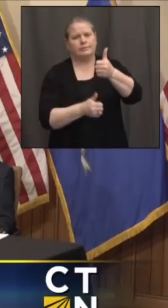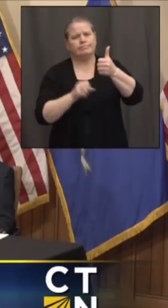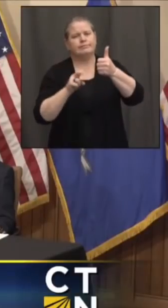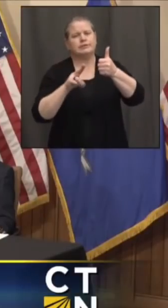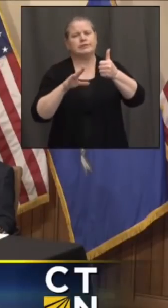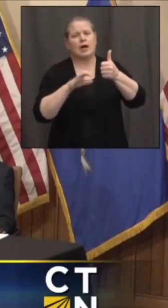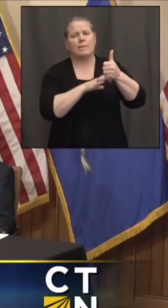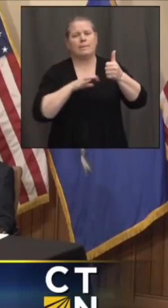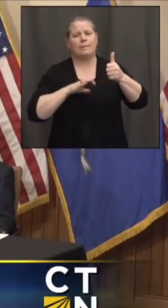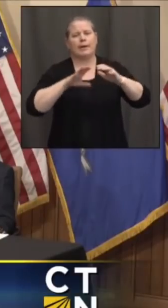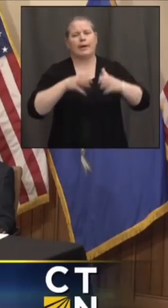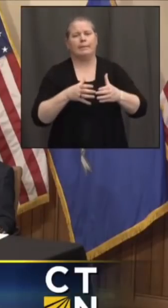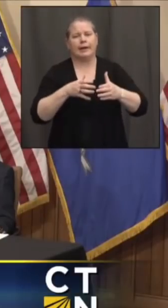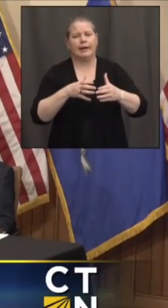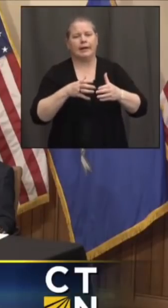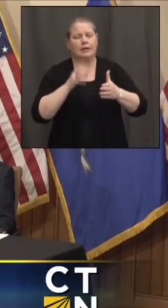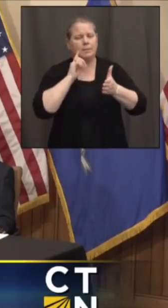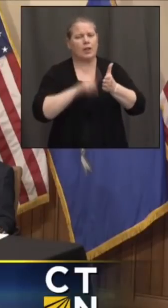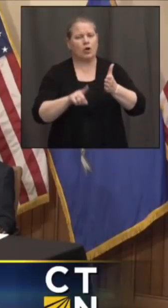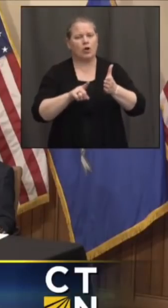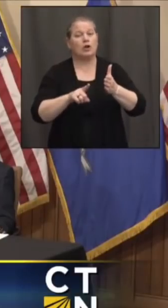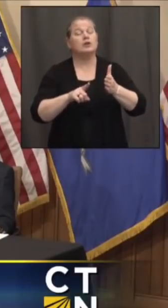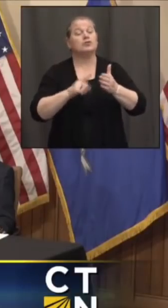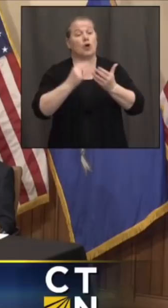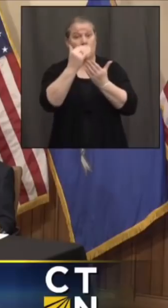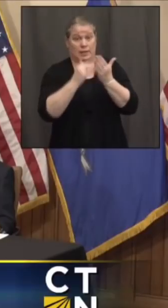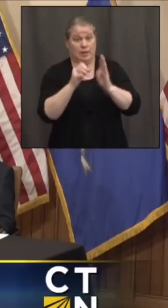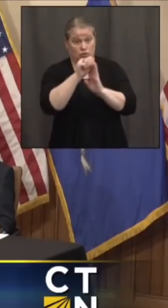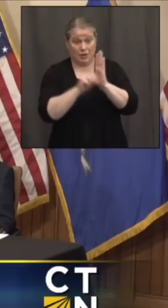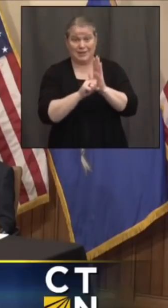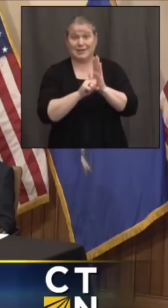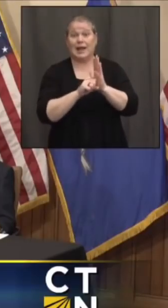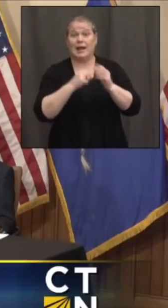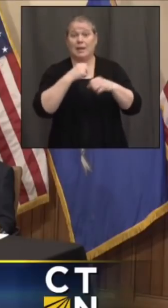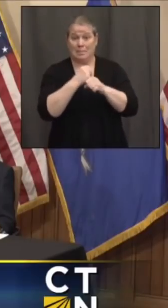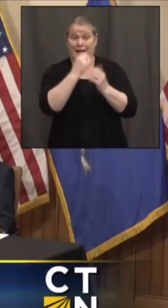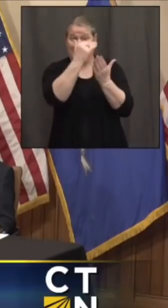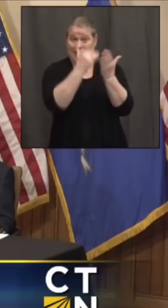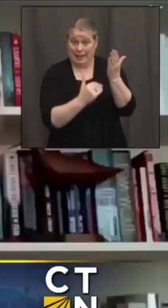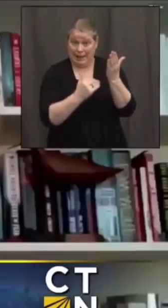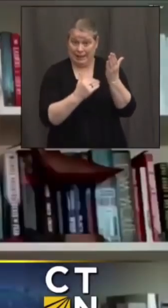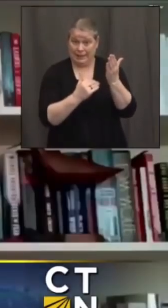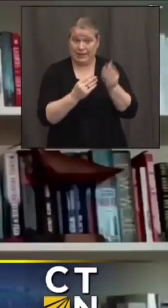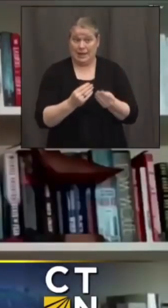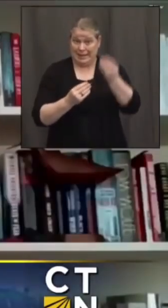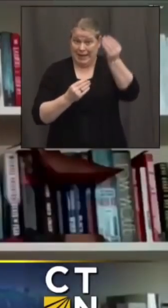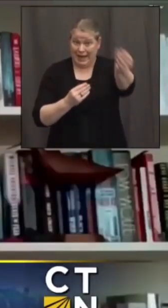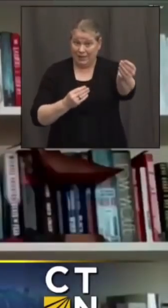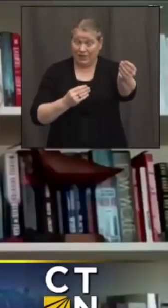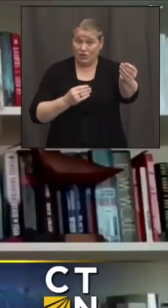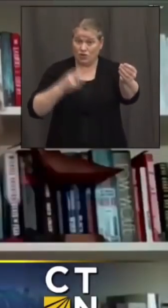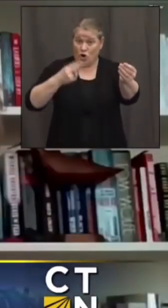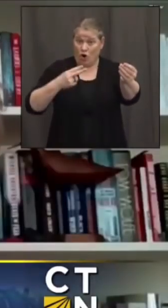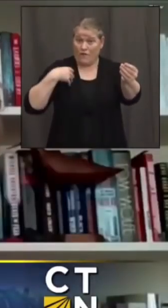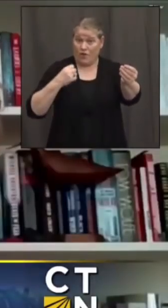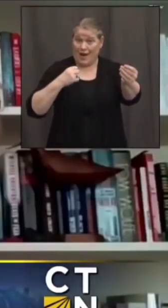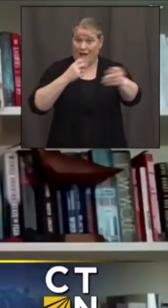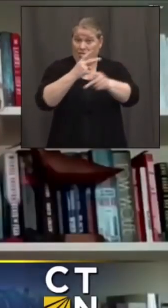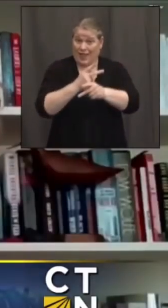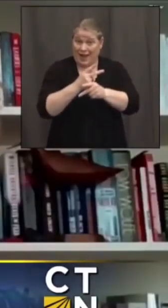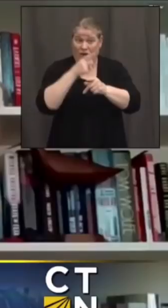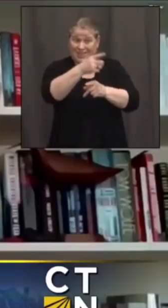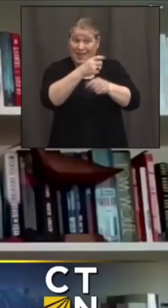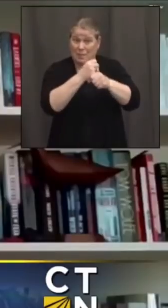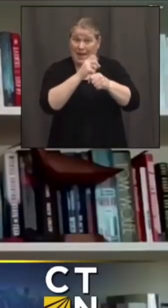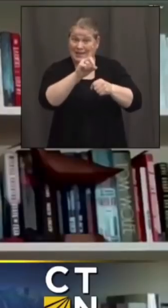healthcare providers, these big groups like Hartford Healthcare, to then create their own databases? Well, they're going to be a key part of that strategy. You're